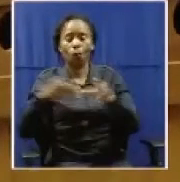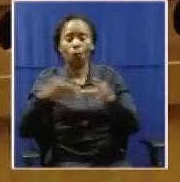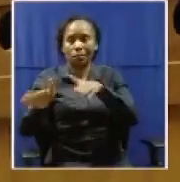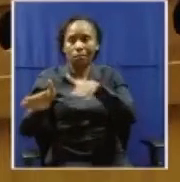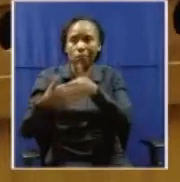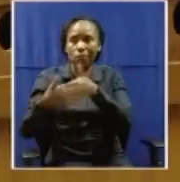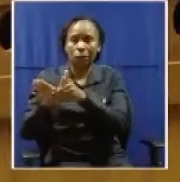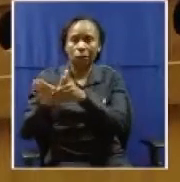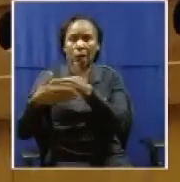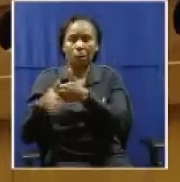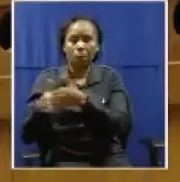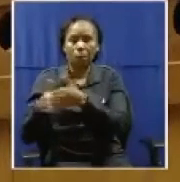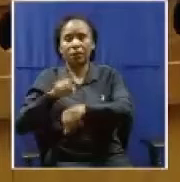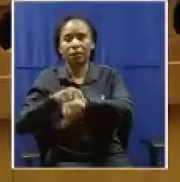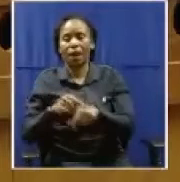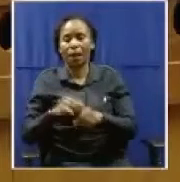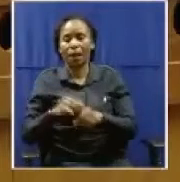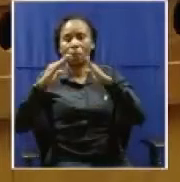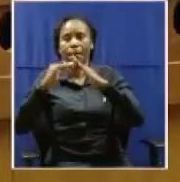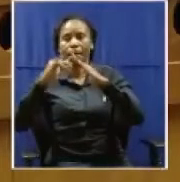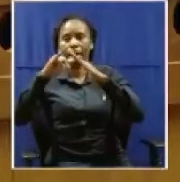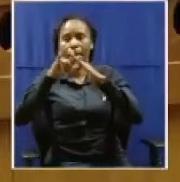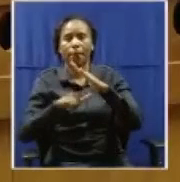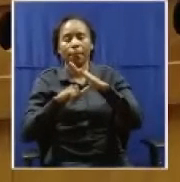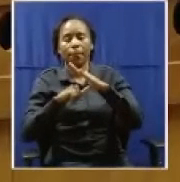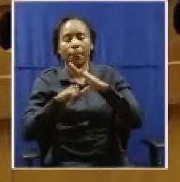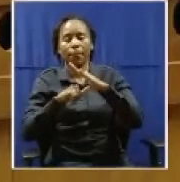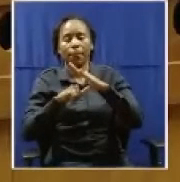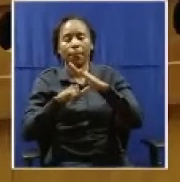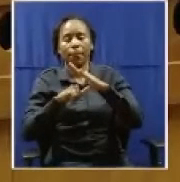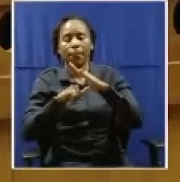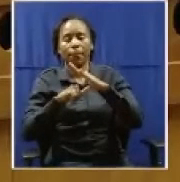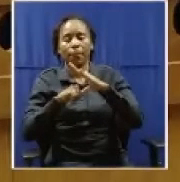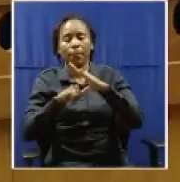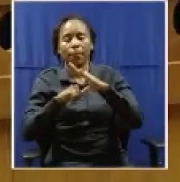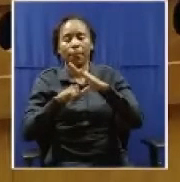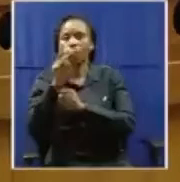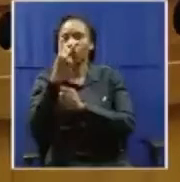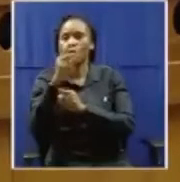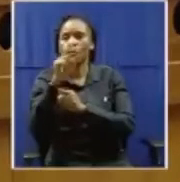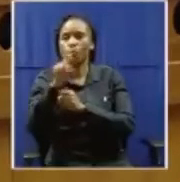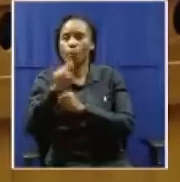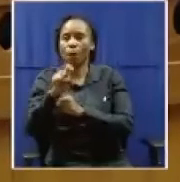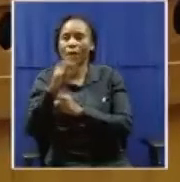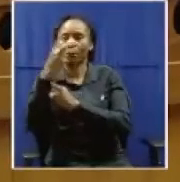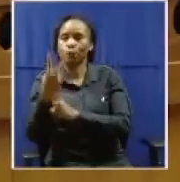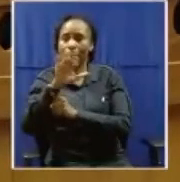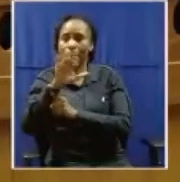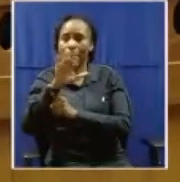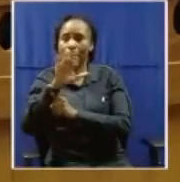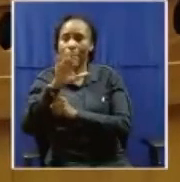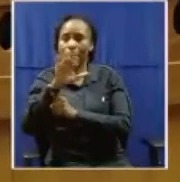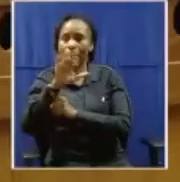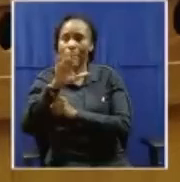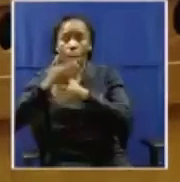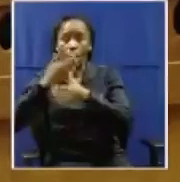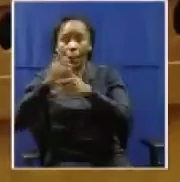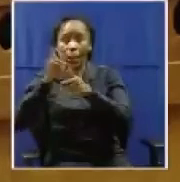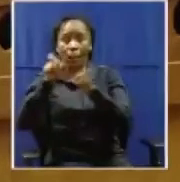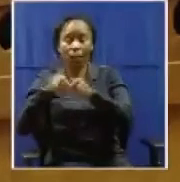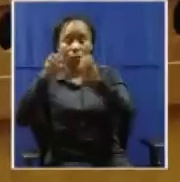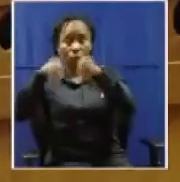the hard lockdown with almost 2.2 million people workers losing their jobs this is not only